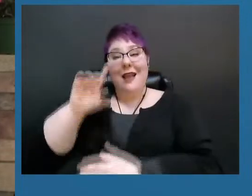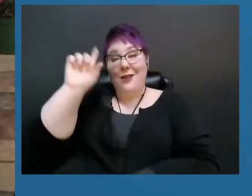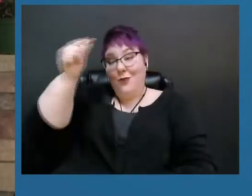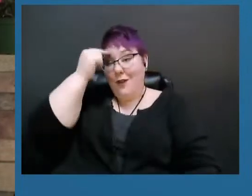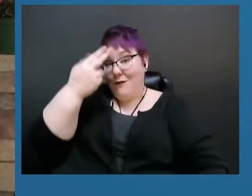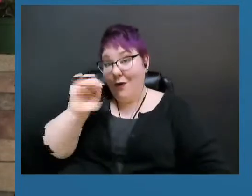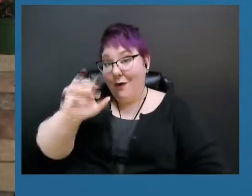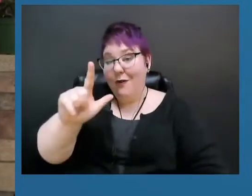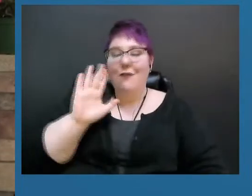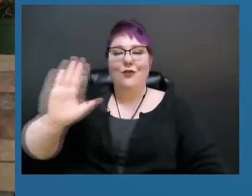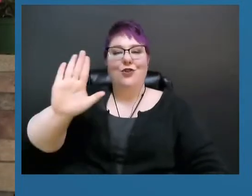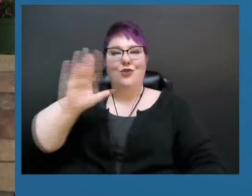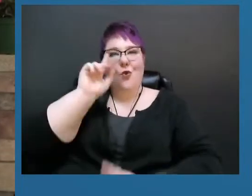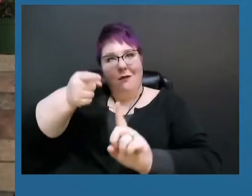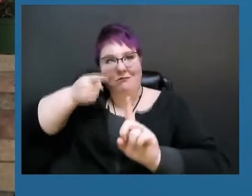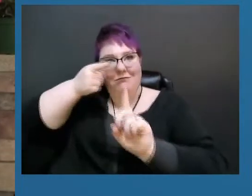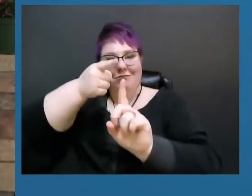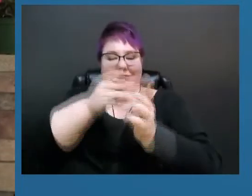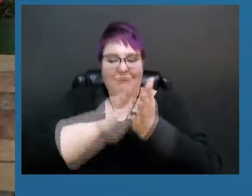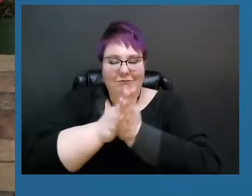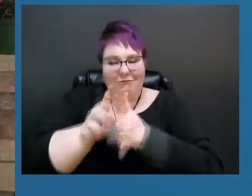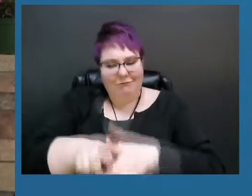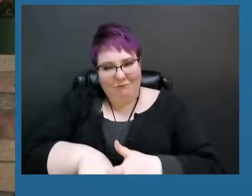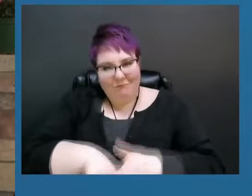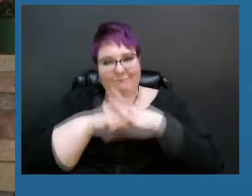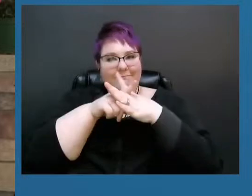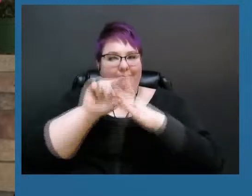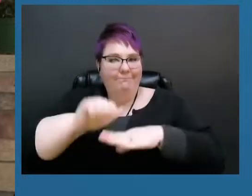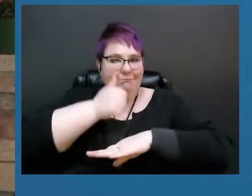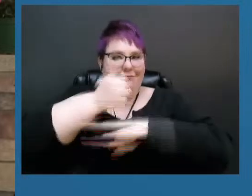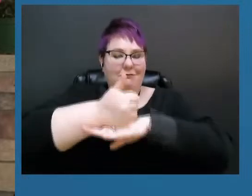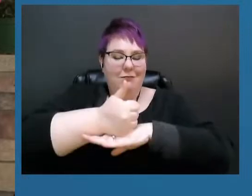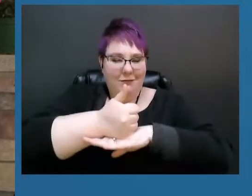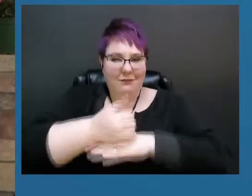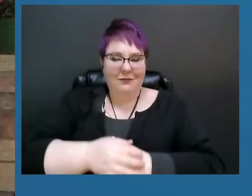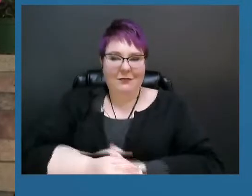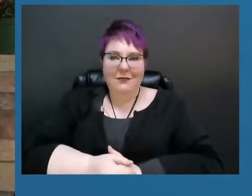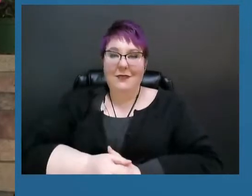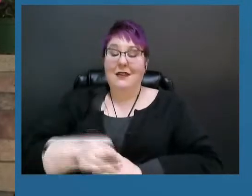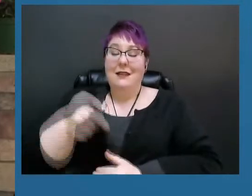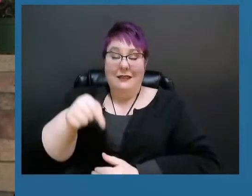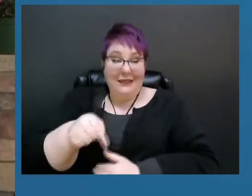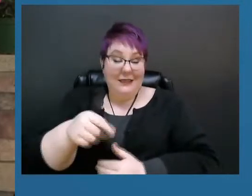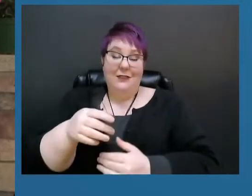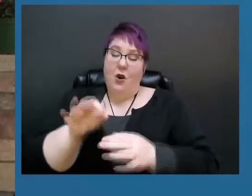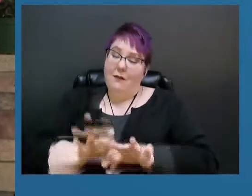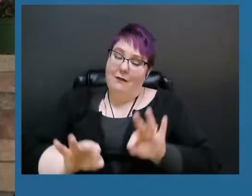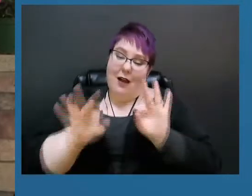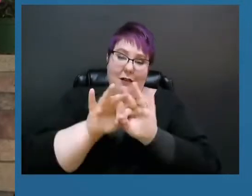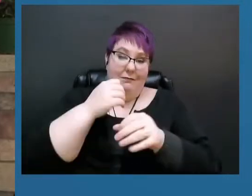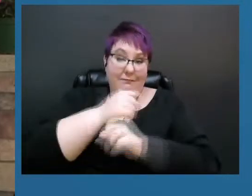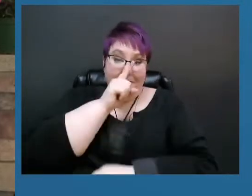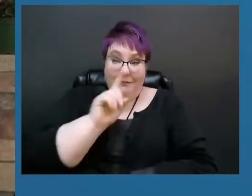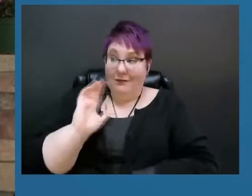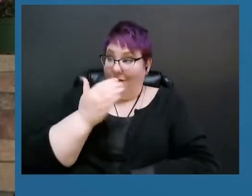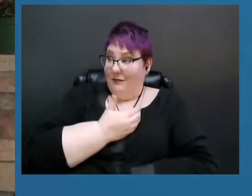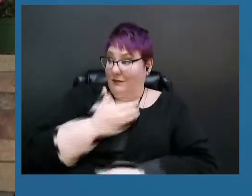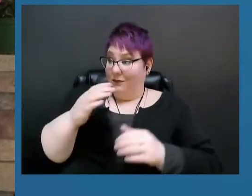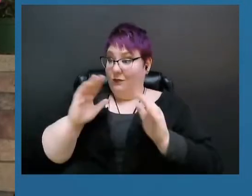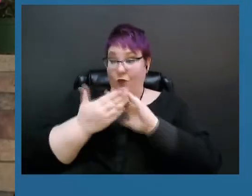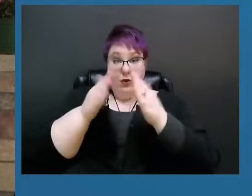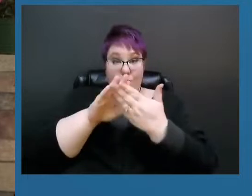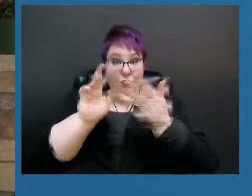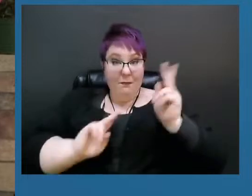bold initiatives in the affordable housing space. These efforts are vital to ensuring that the hardworking residents in our community who are